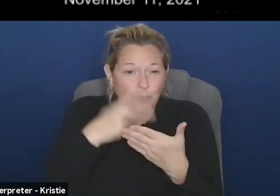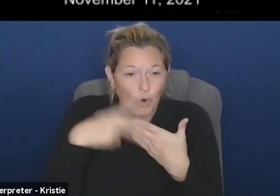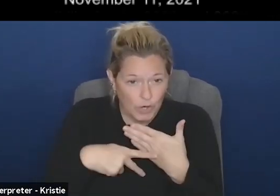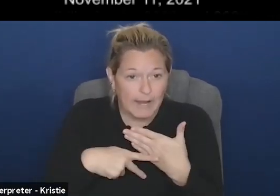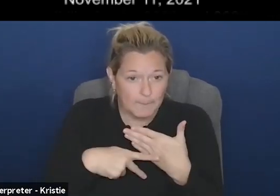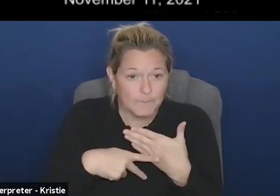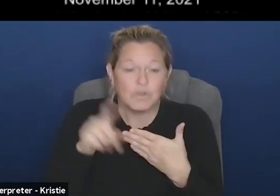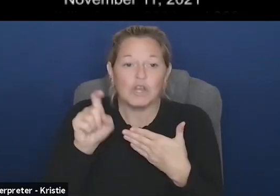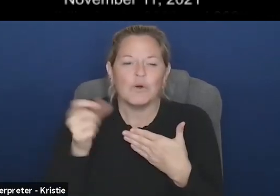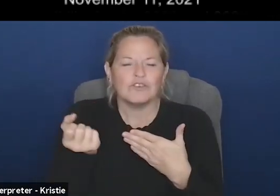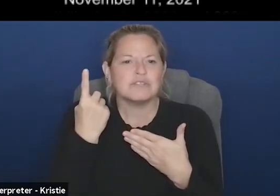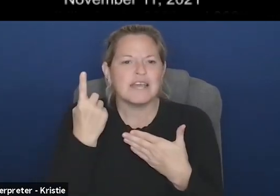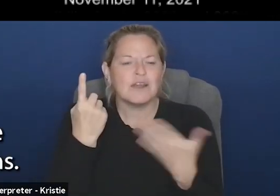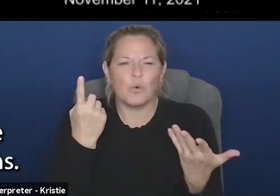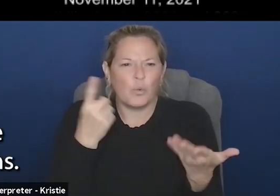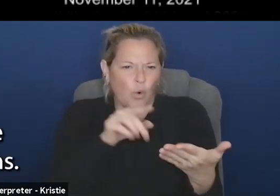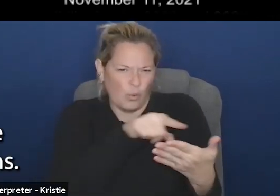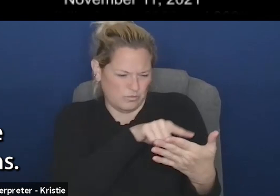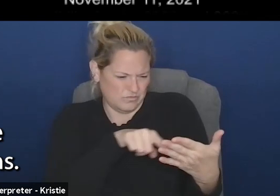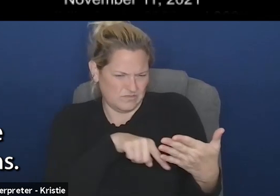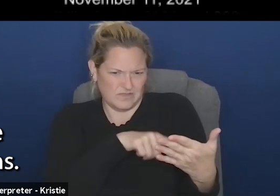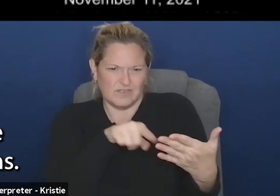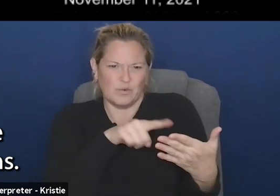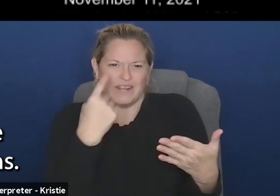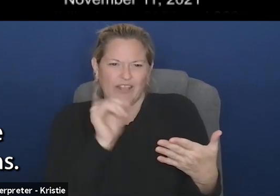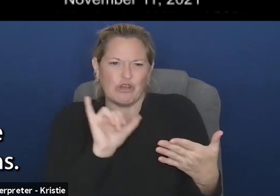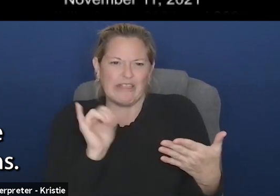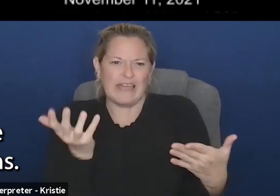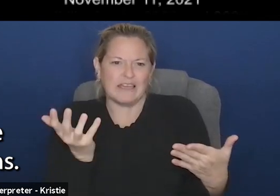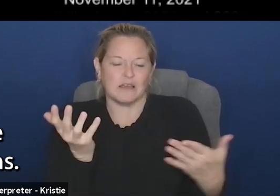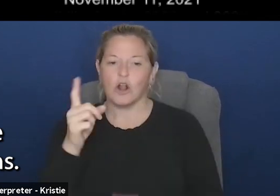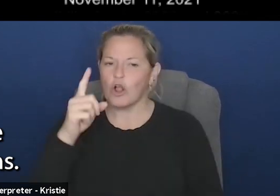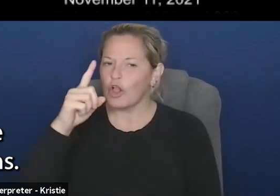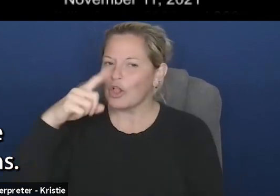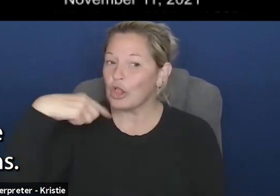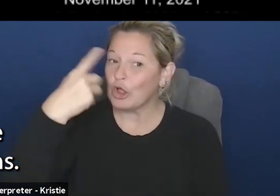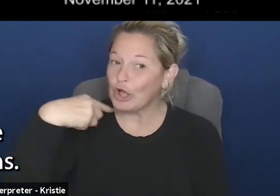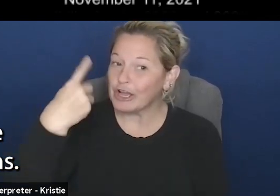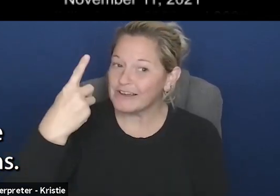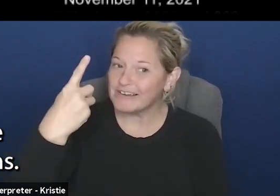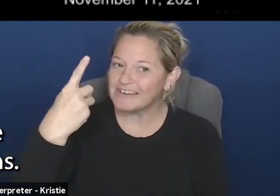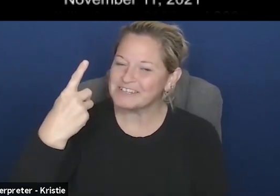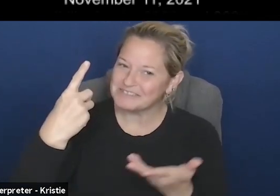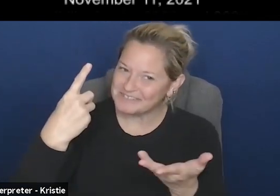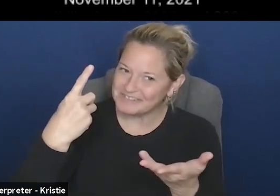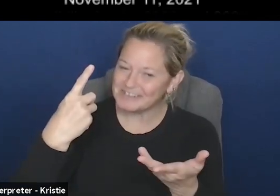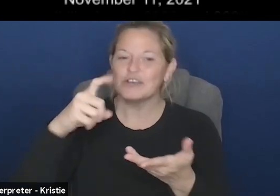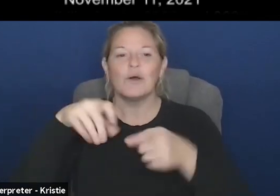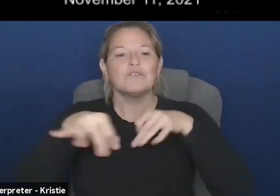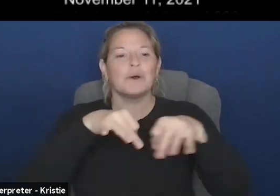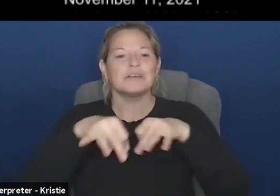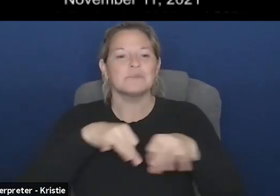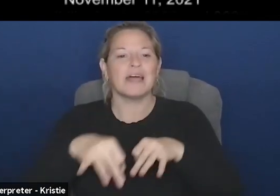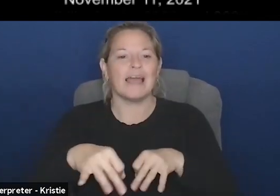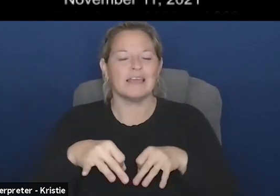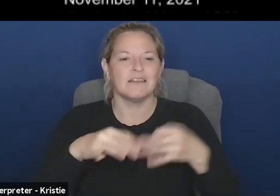it looks like. And when I say looks, I mean really the spatial layout and how it happens. So we